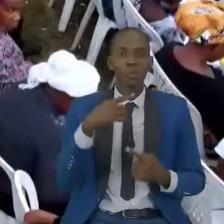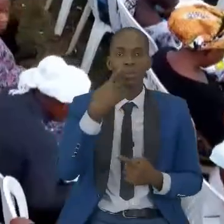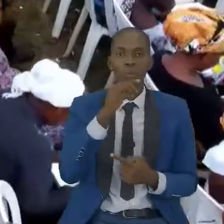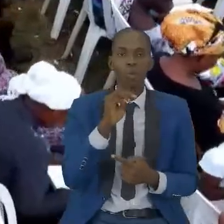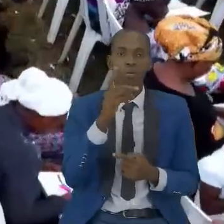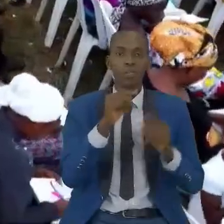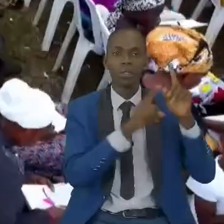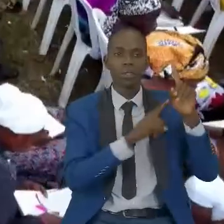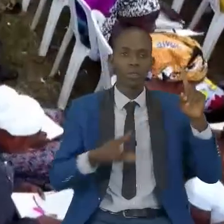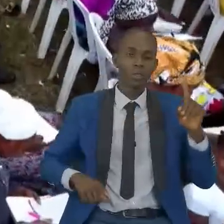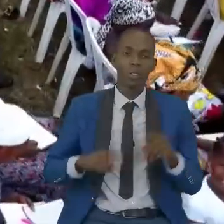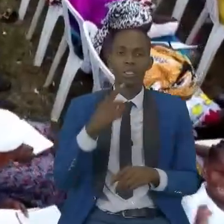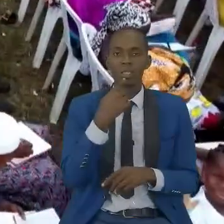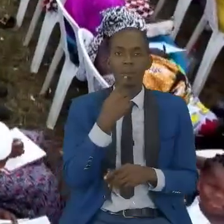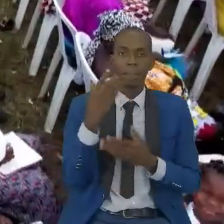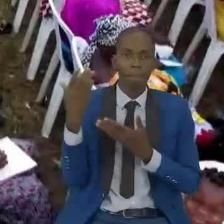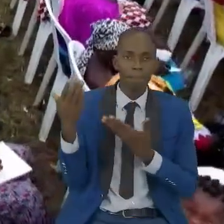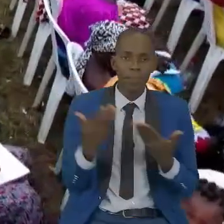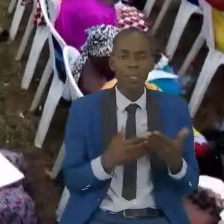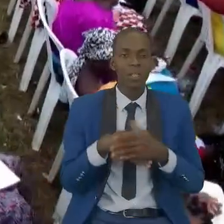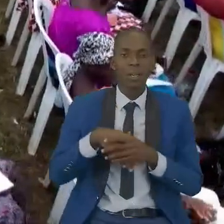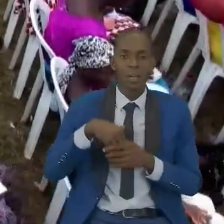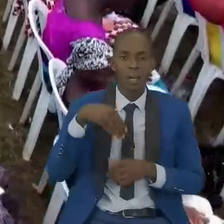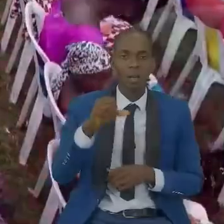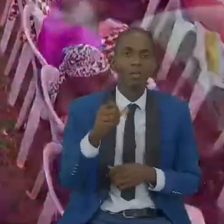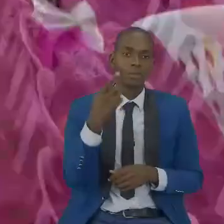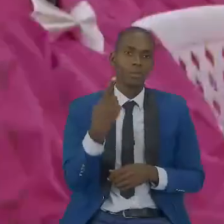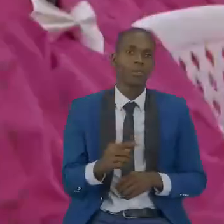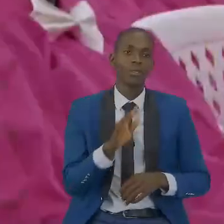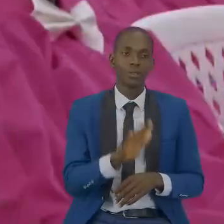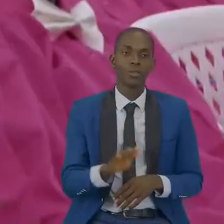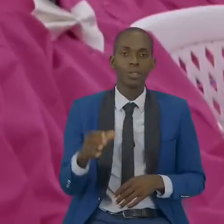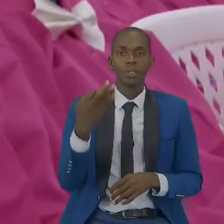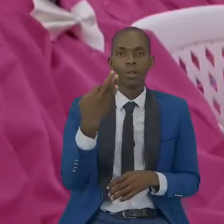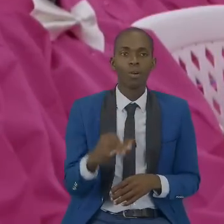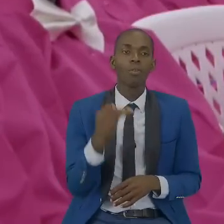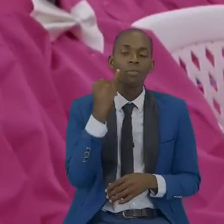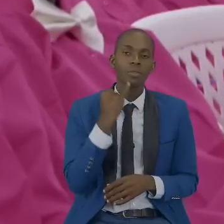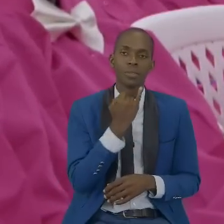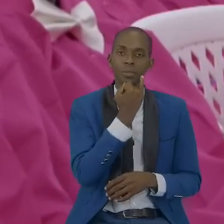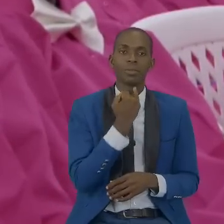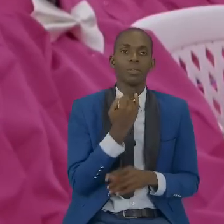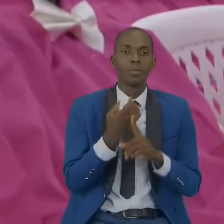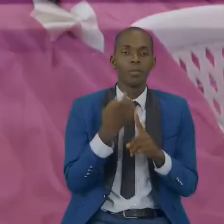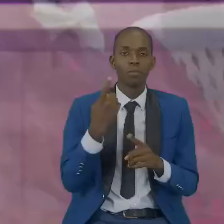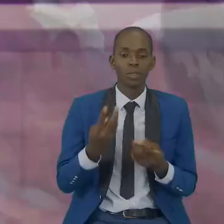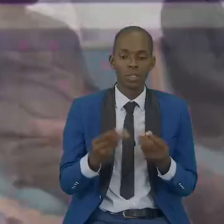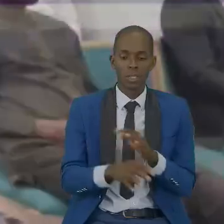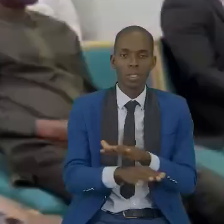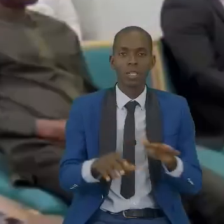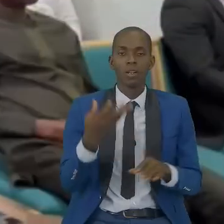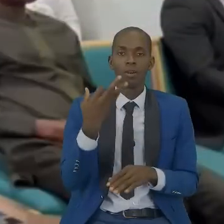Lord said, bring out the children of Israel from the land